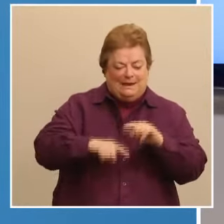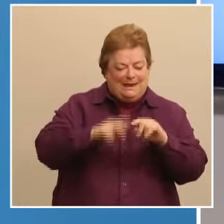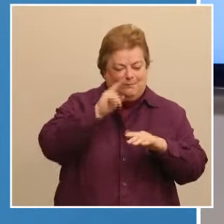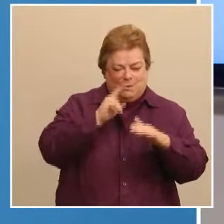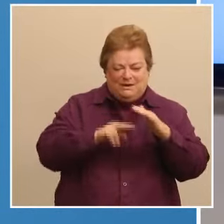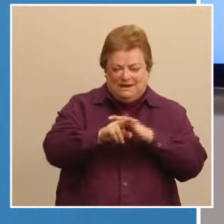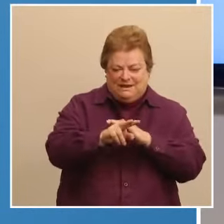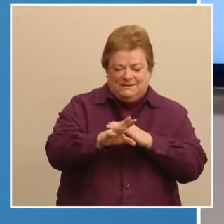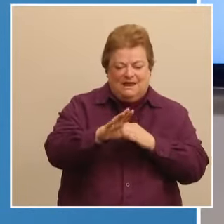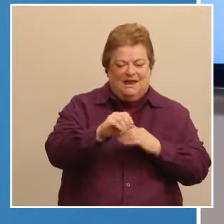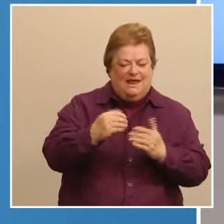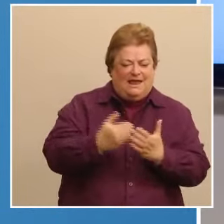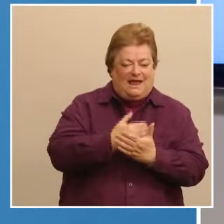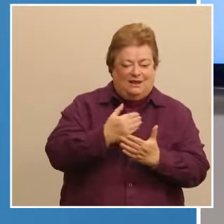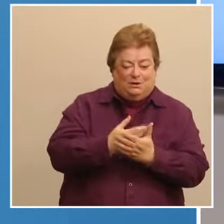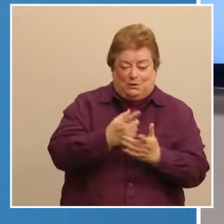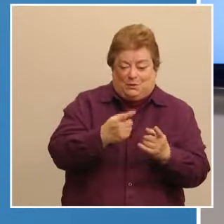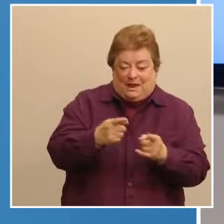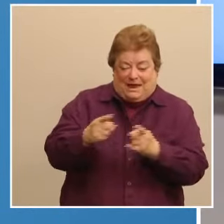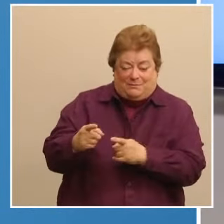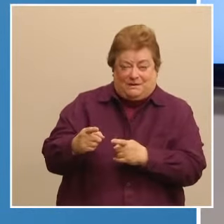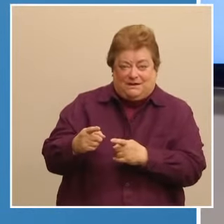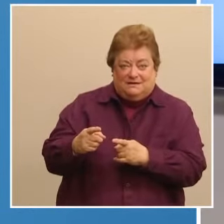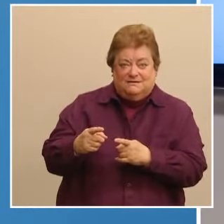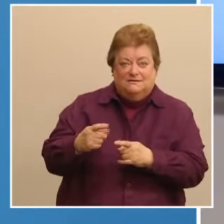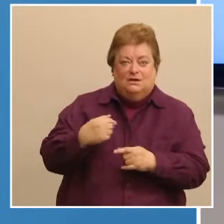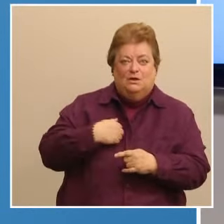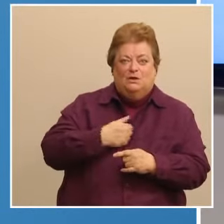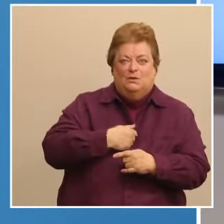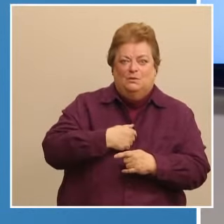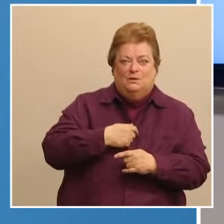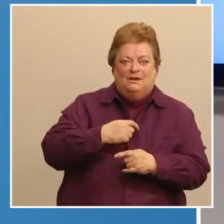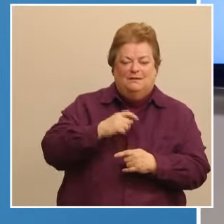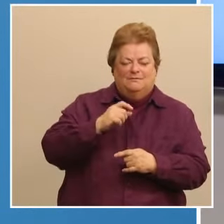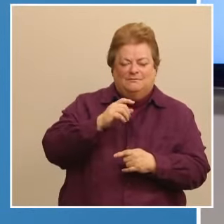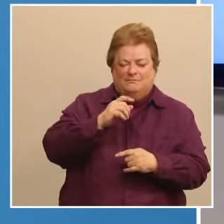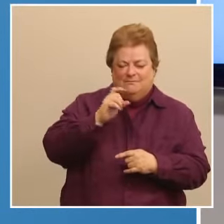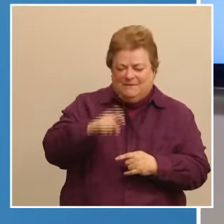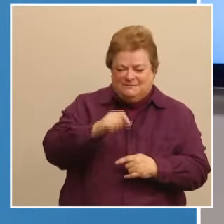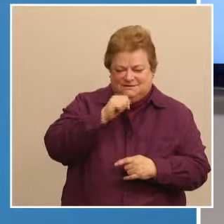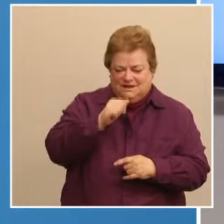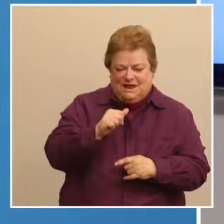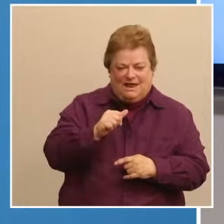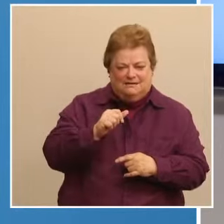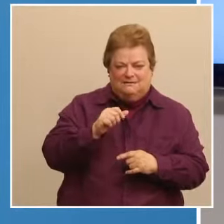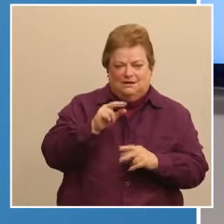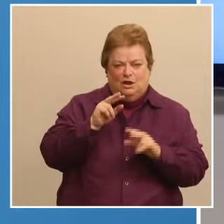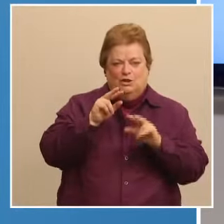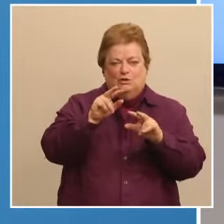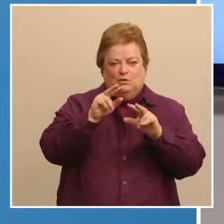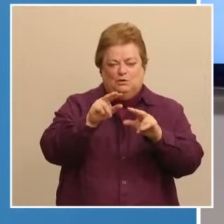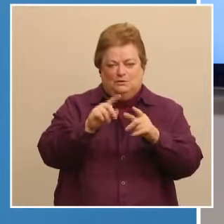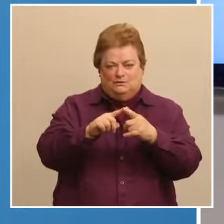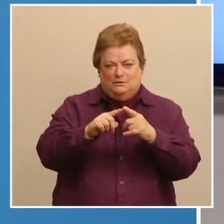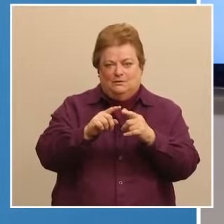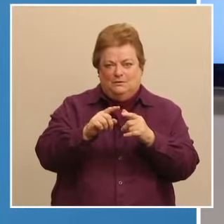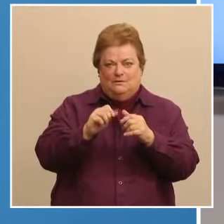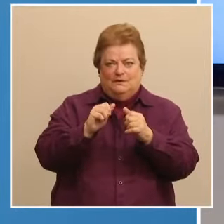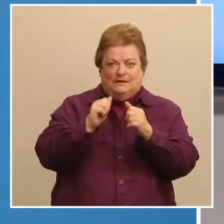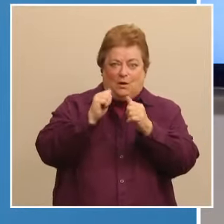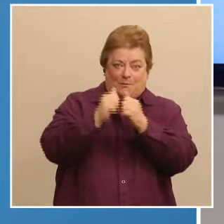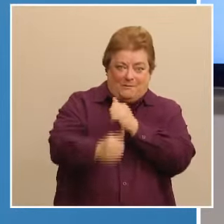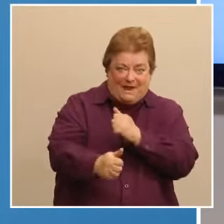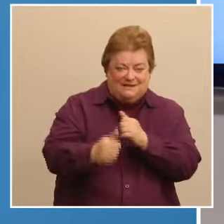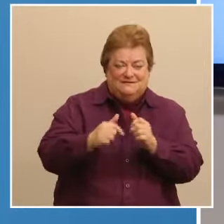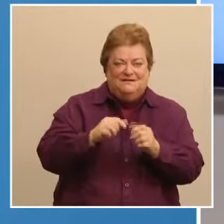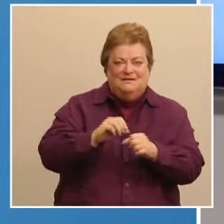increase its impact in Lincoln. We must not lose sight of the end goal of moving past this pandemic. To do